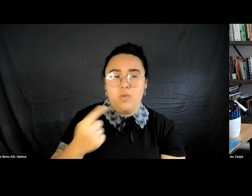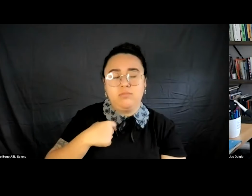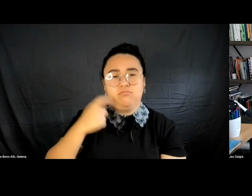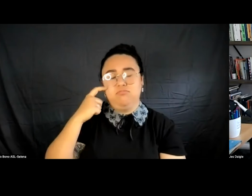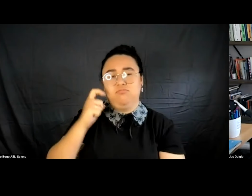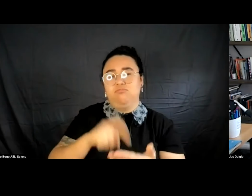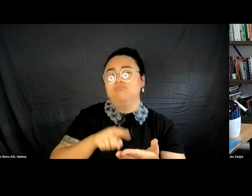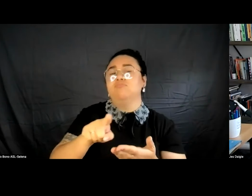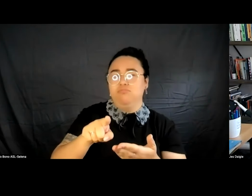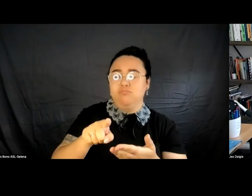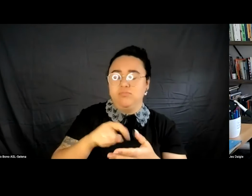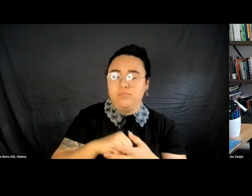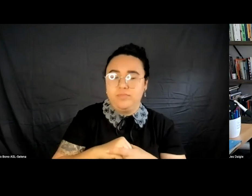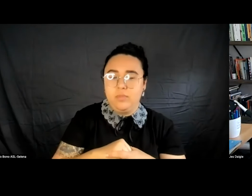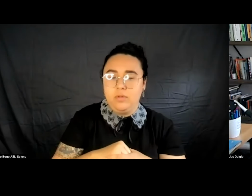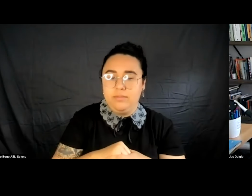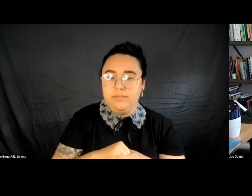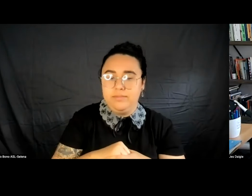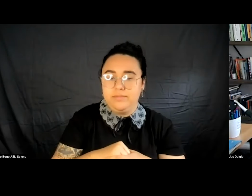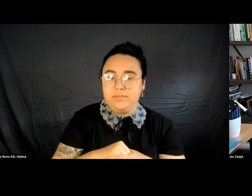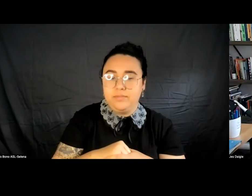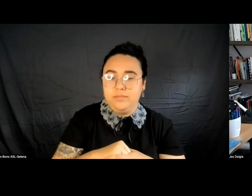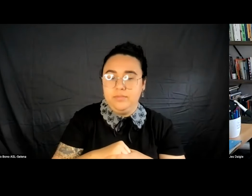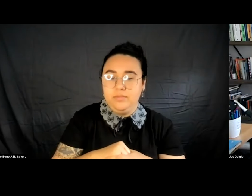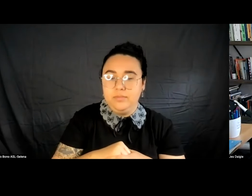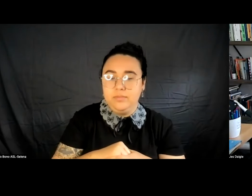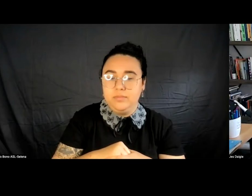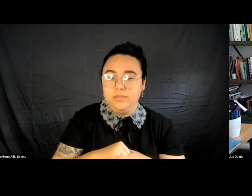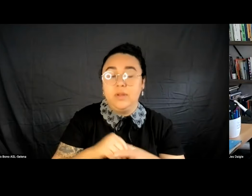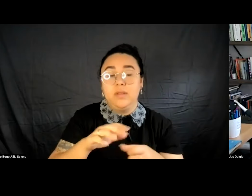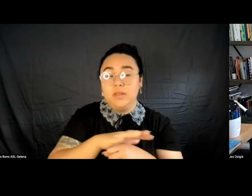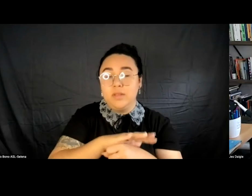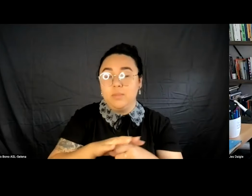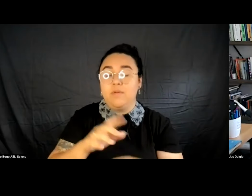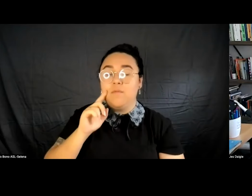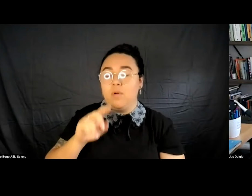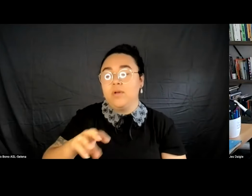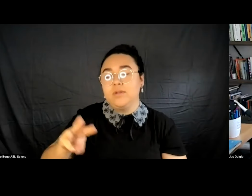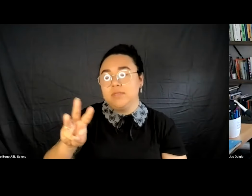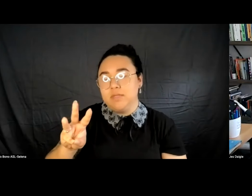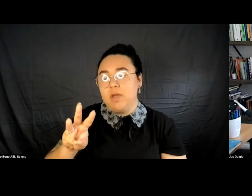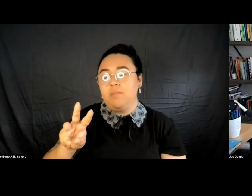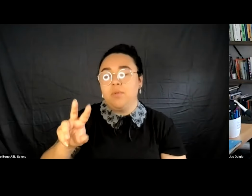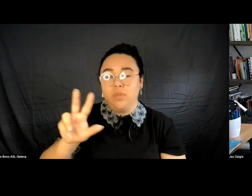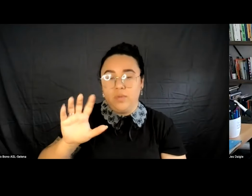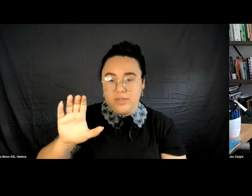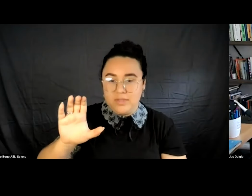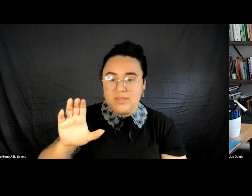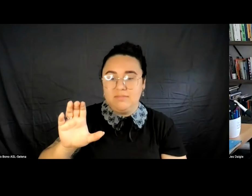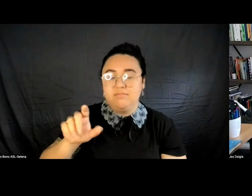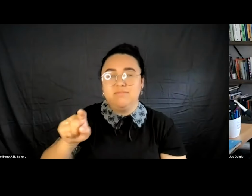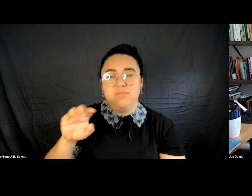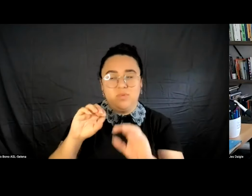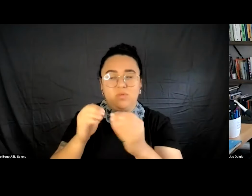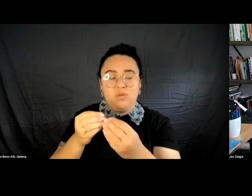me is, as part of in the spaces of the W3C, and that's the organization that makes